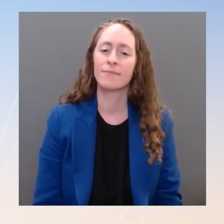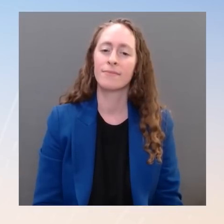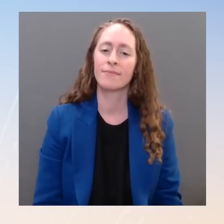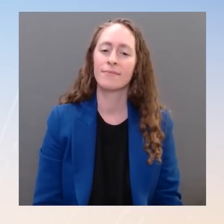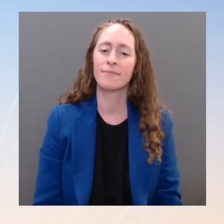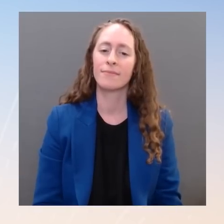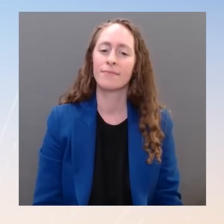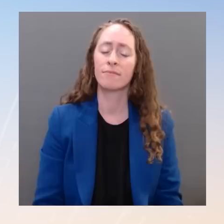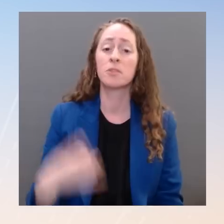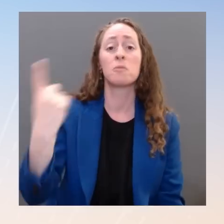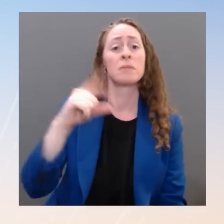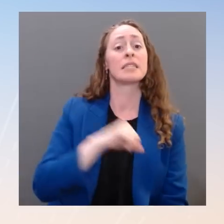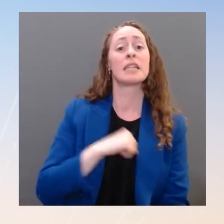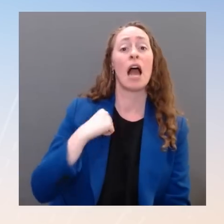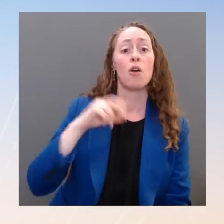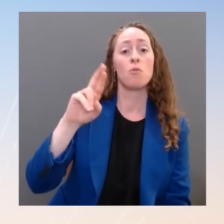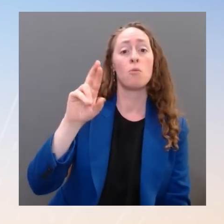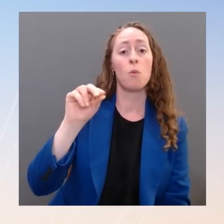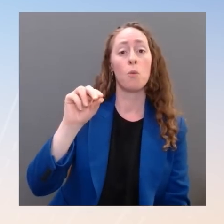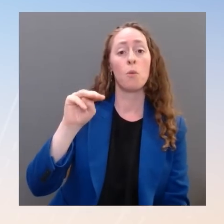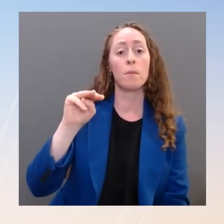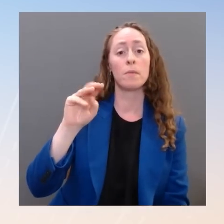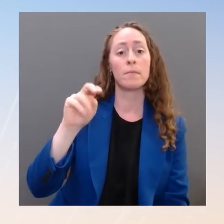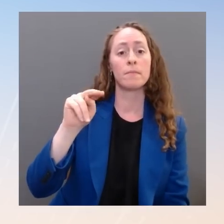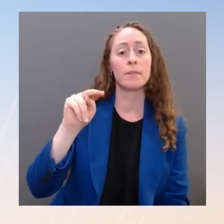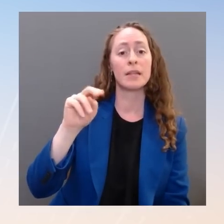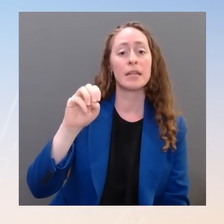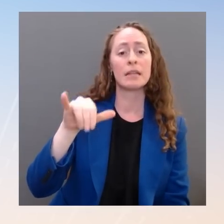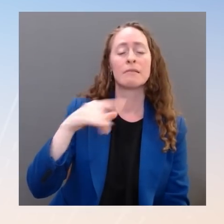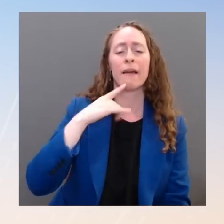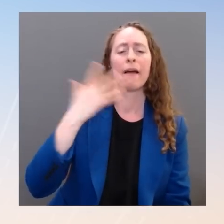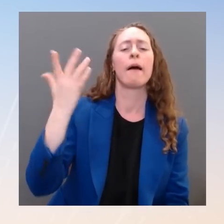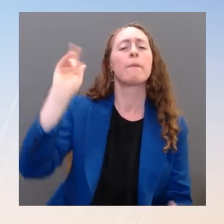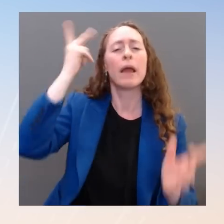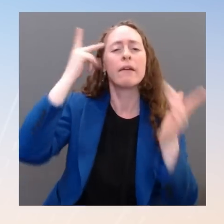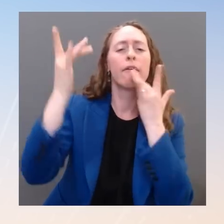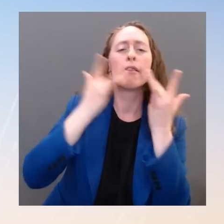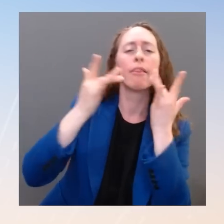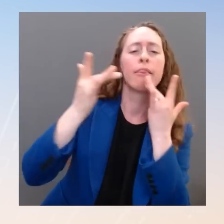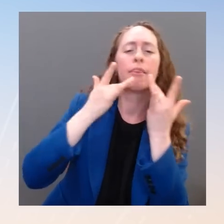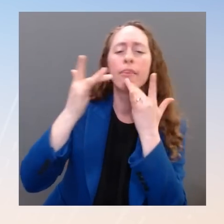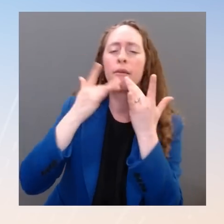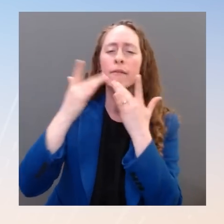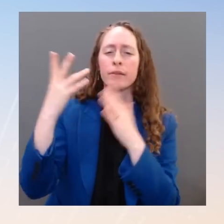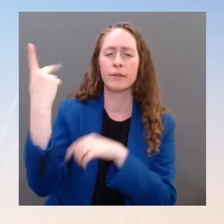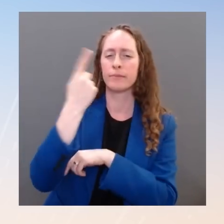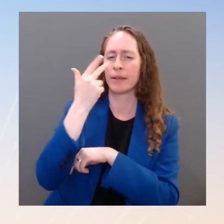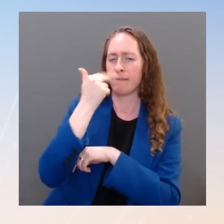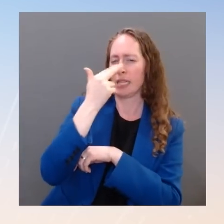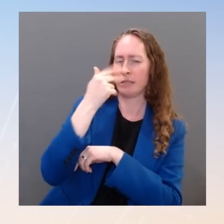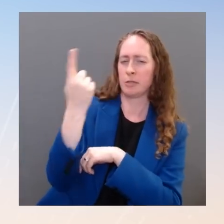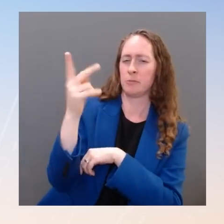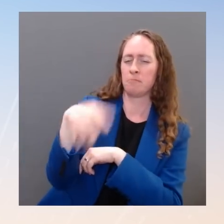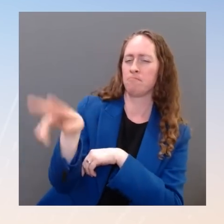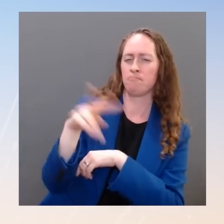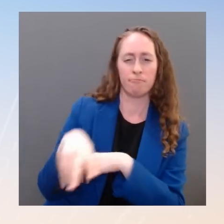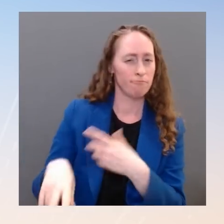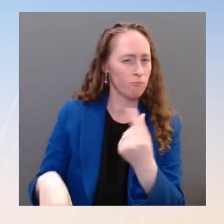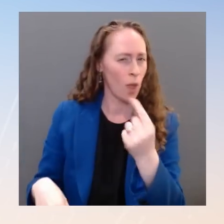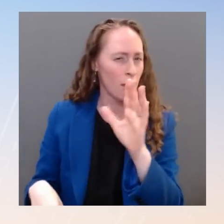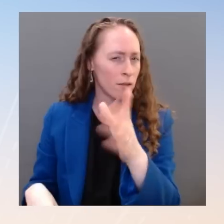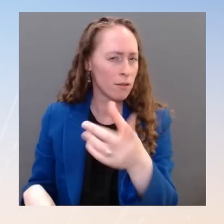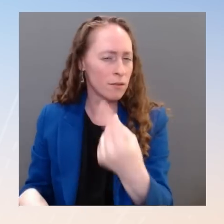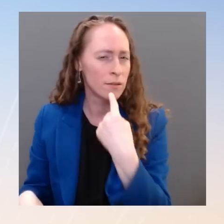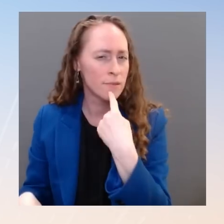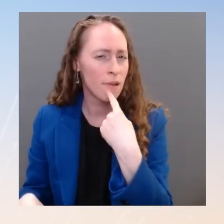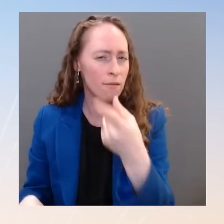debt. I would say, the president's view is that as the leader of the country, what he needs to do is continue to